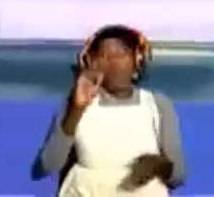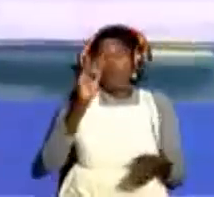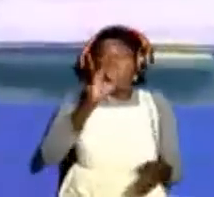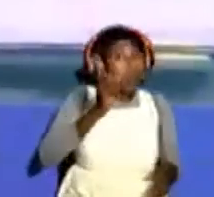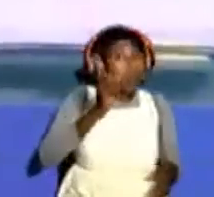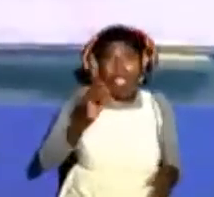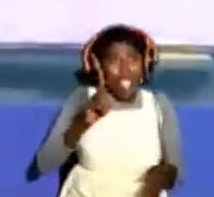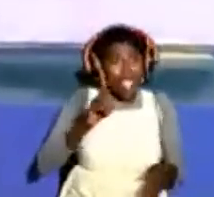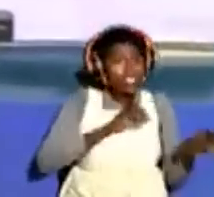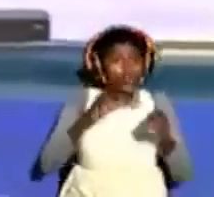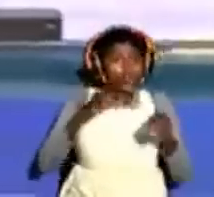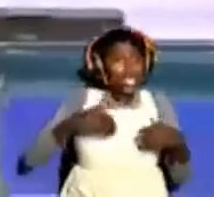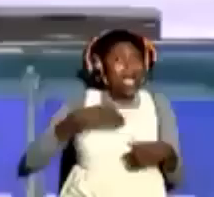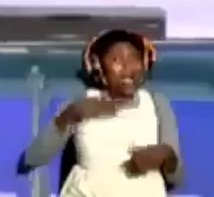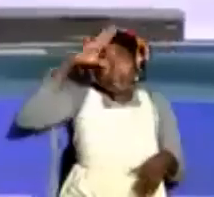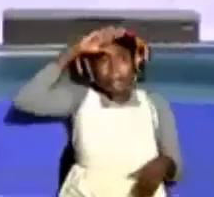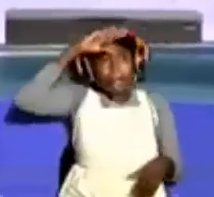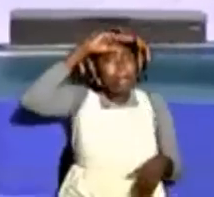Where do we have men